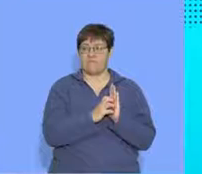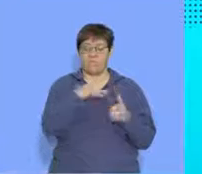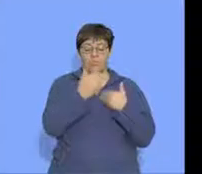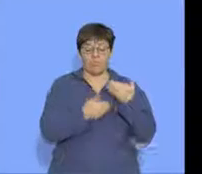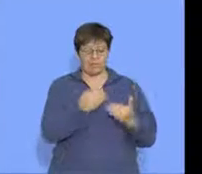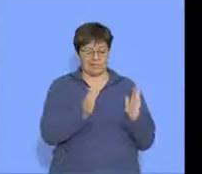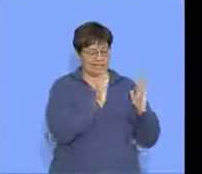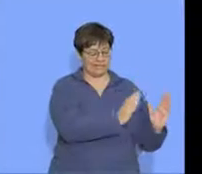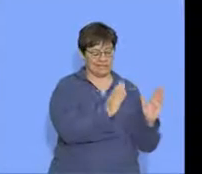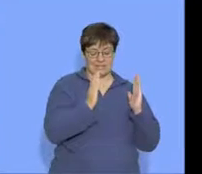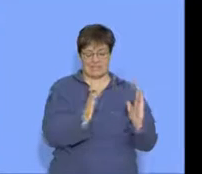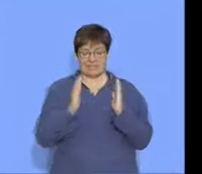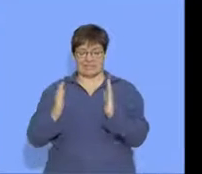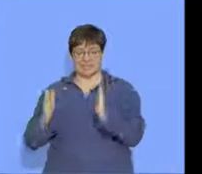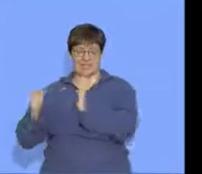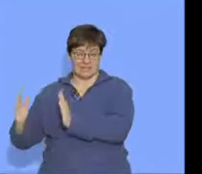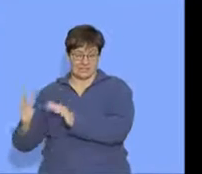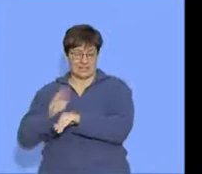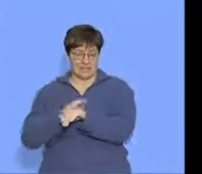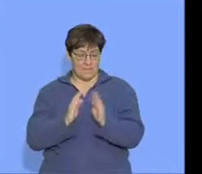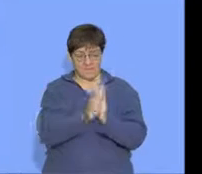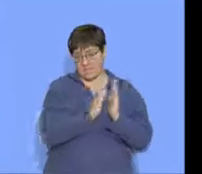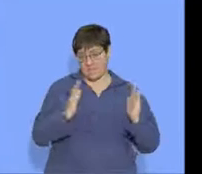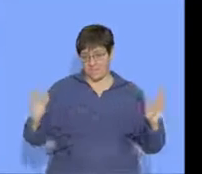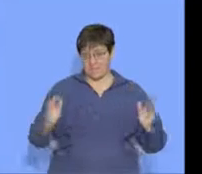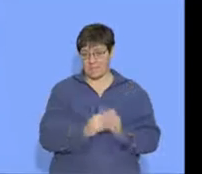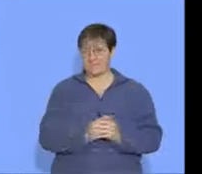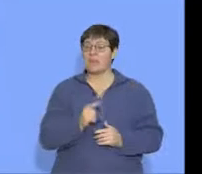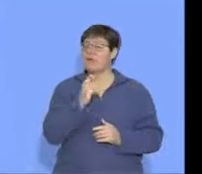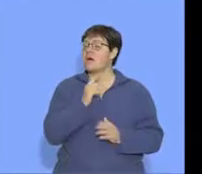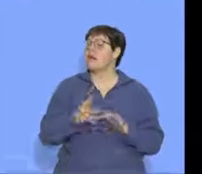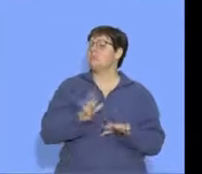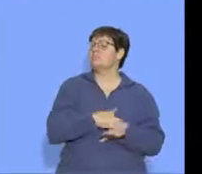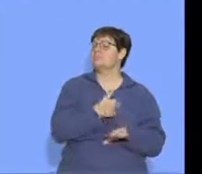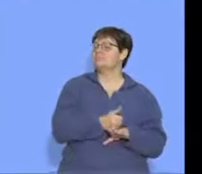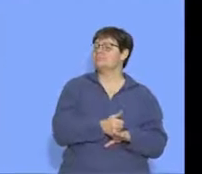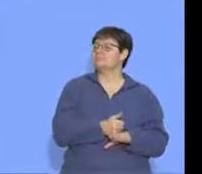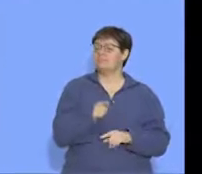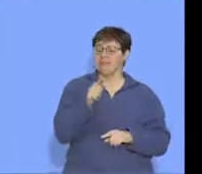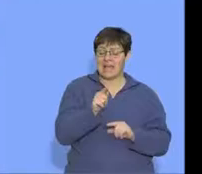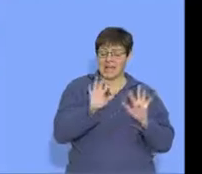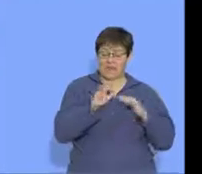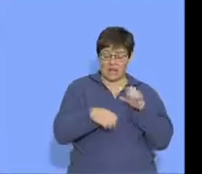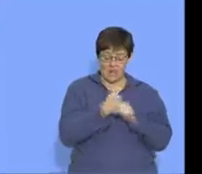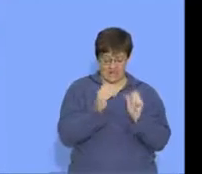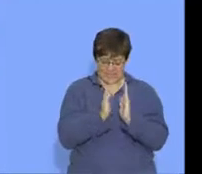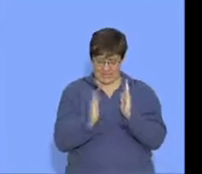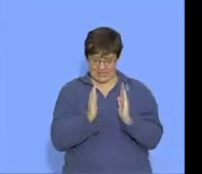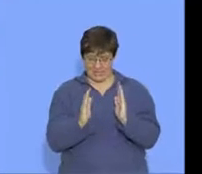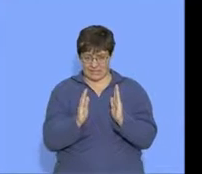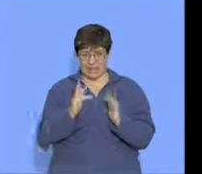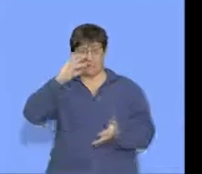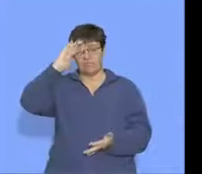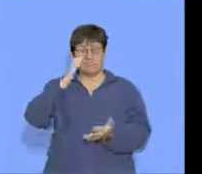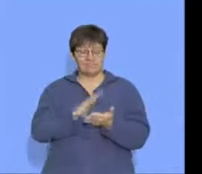of data collected over a period of time. The researchers are trying to establish during which 10-year period was the depletion